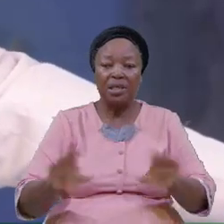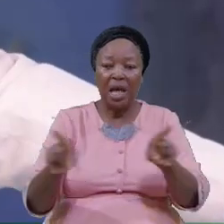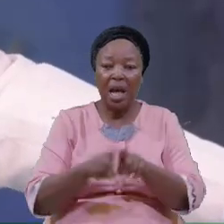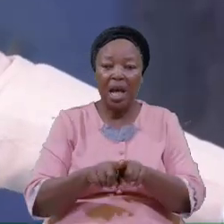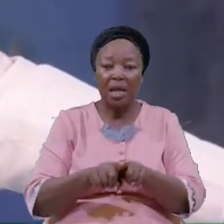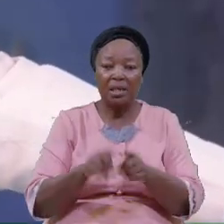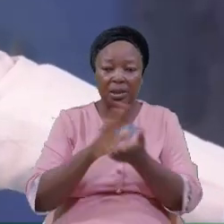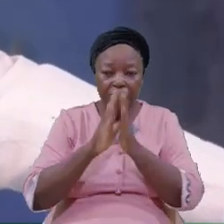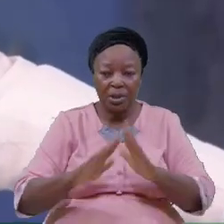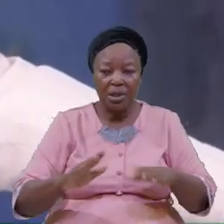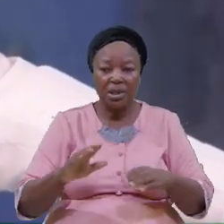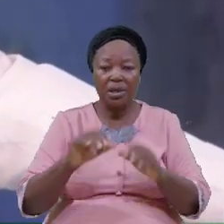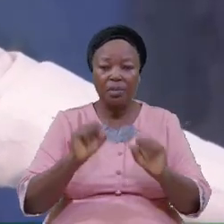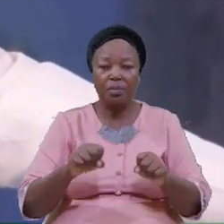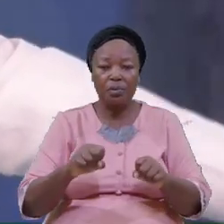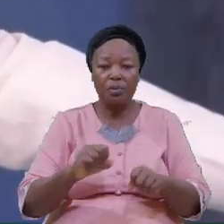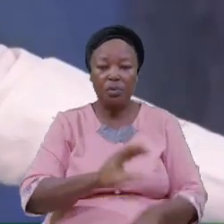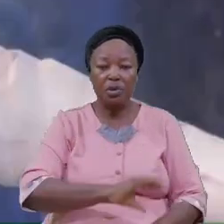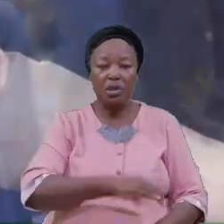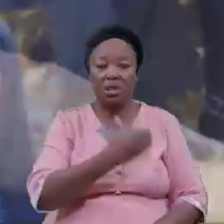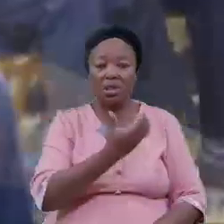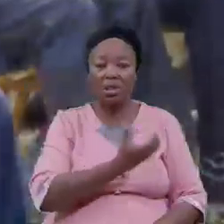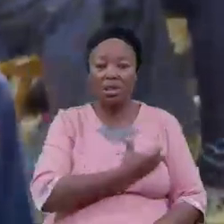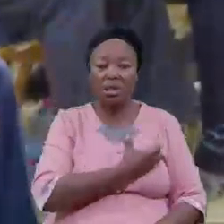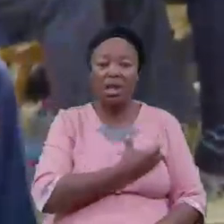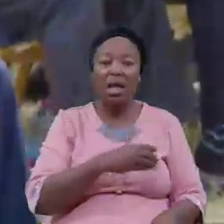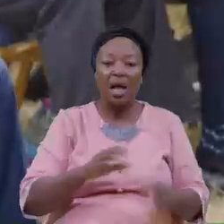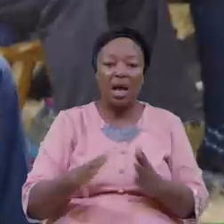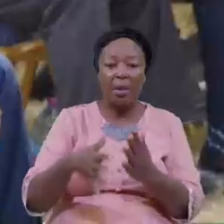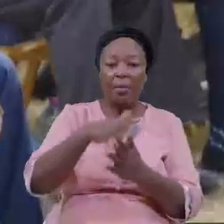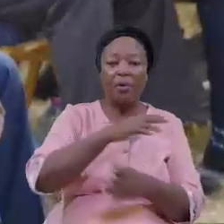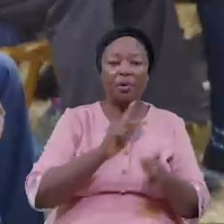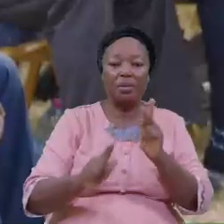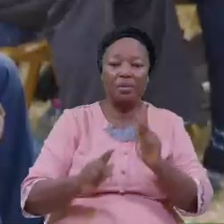citizens among the people.